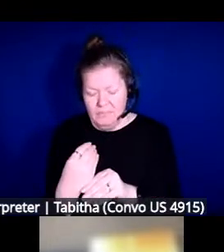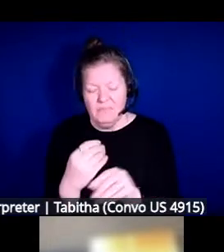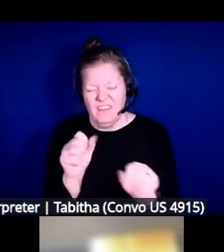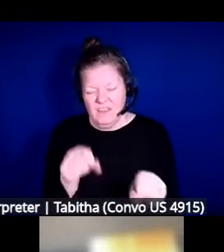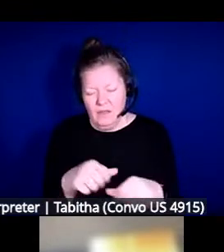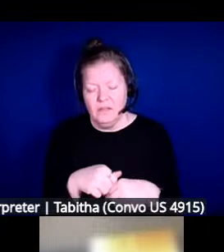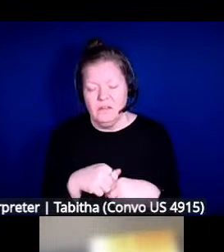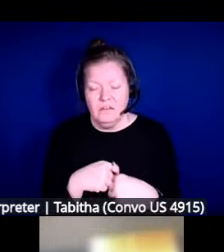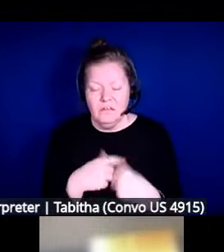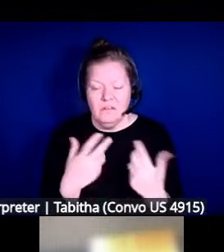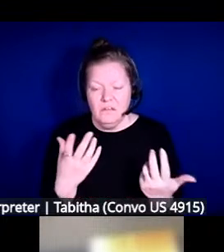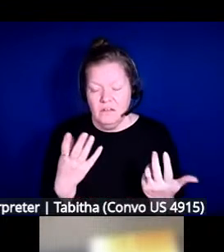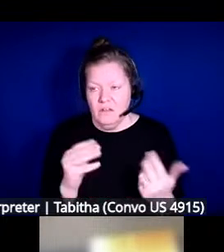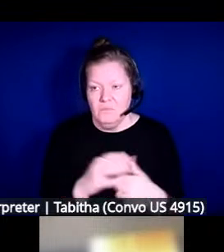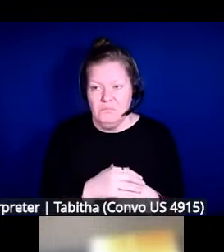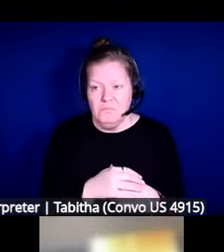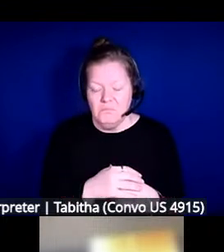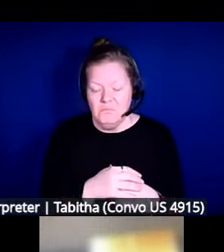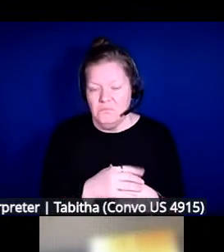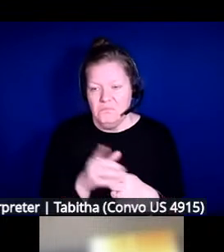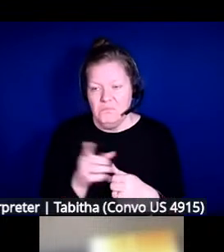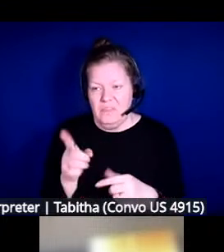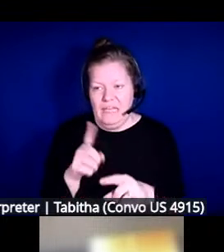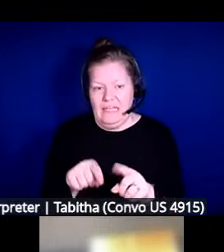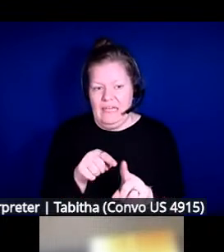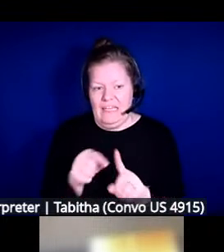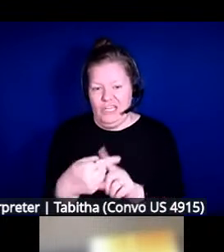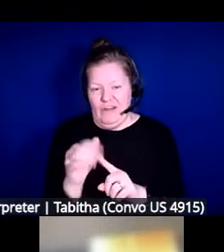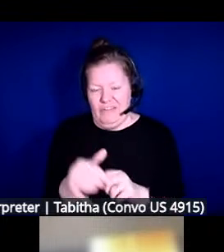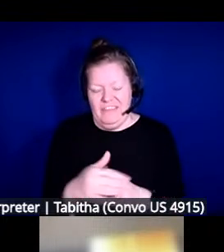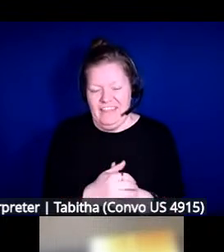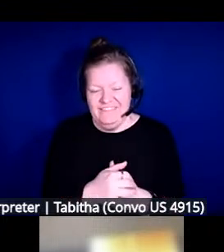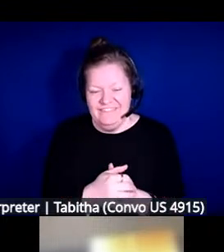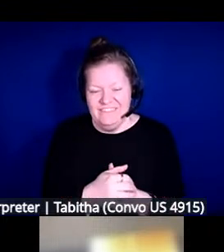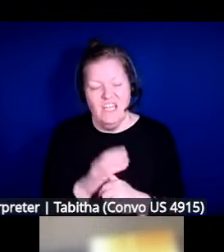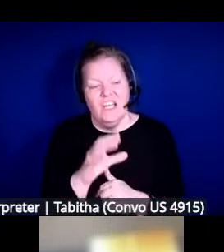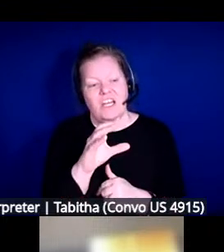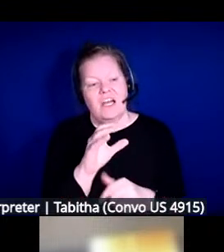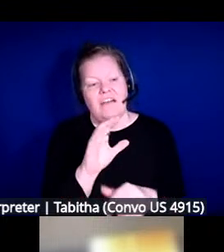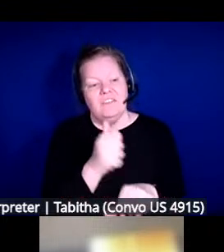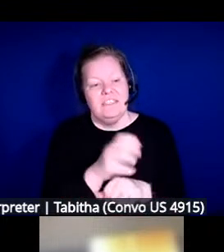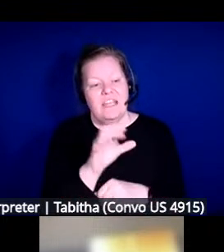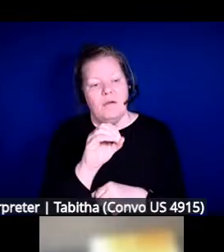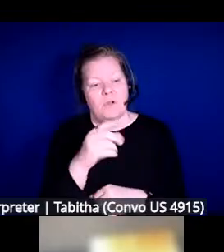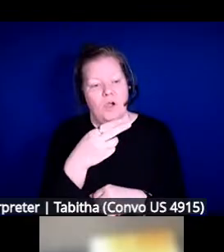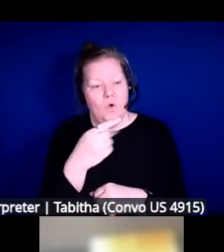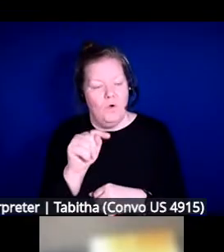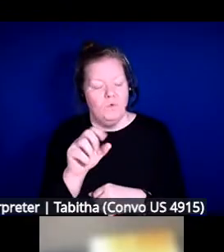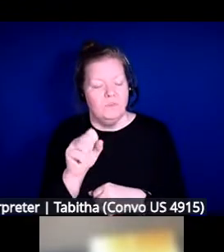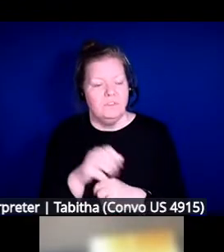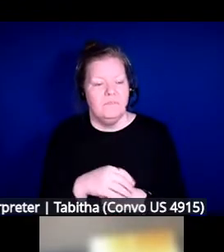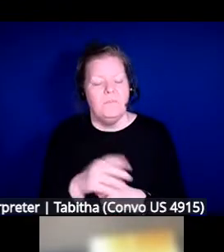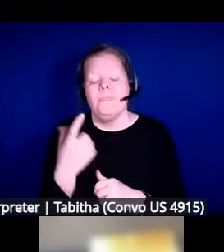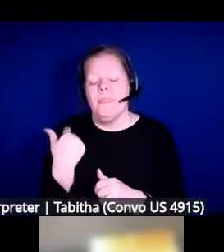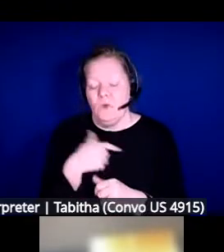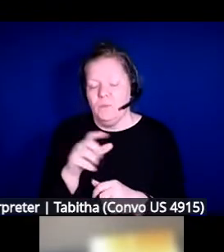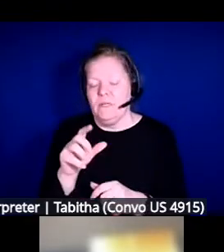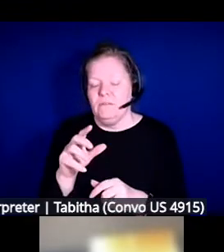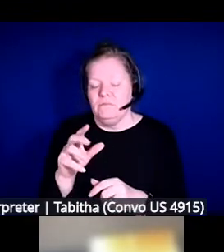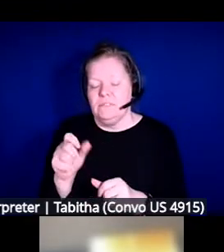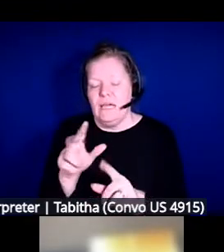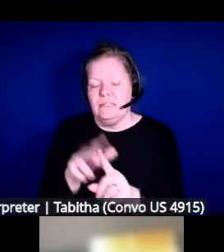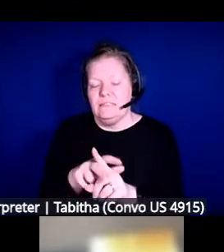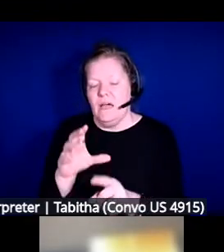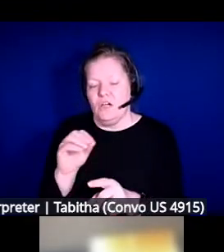that, and they can't get around it. co-hosts, you got to set up co-hosts. We